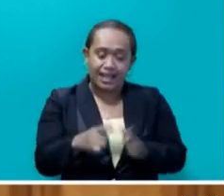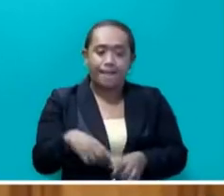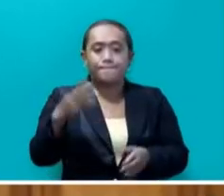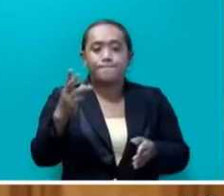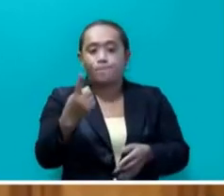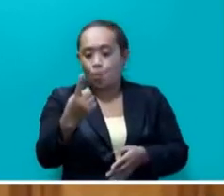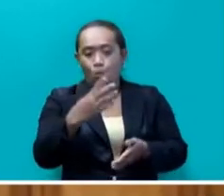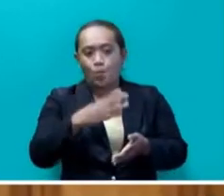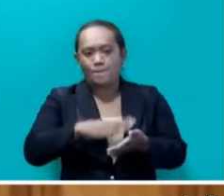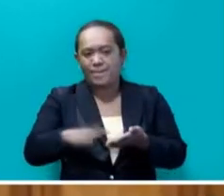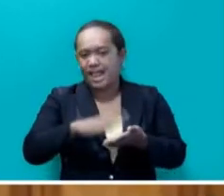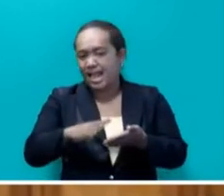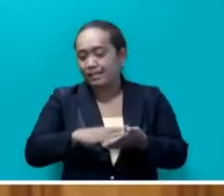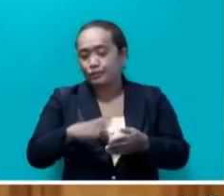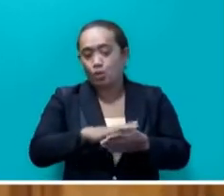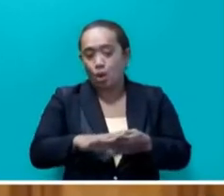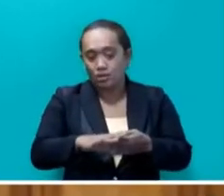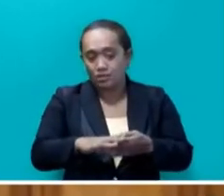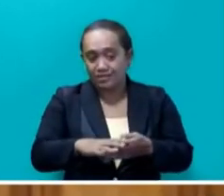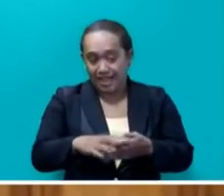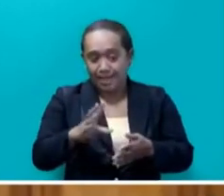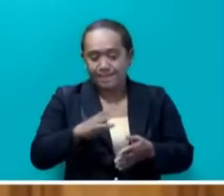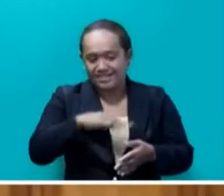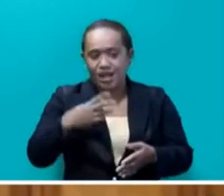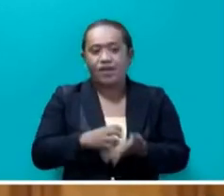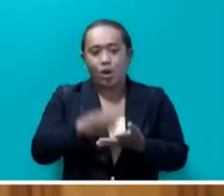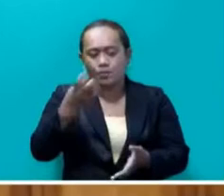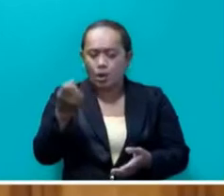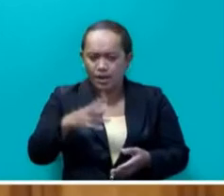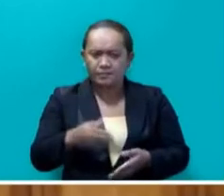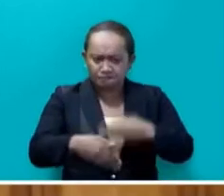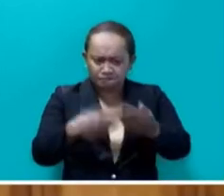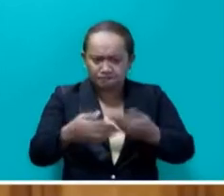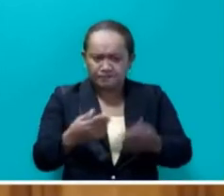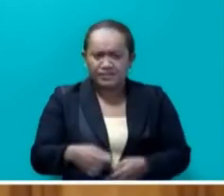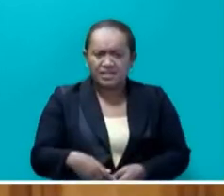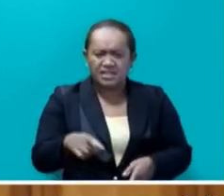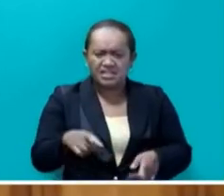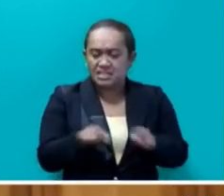Minister of Economy has indicated. He is confused about the GDP.